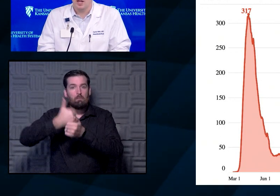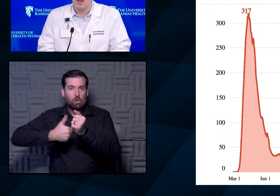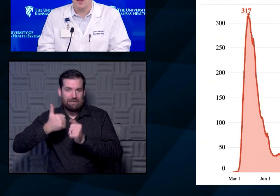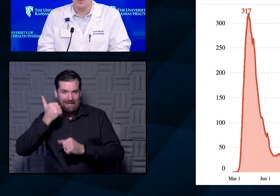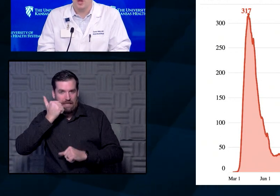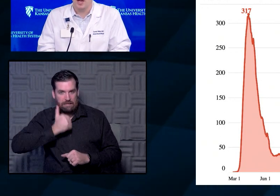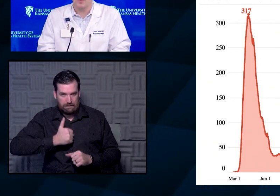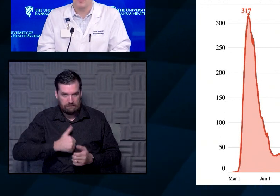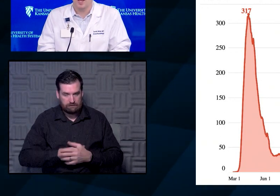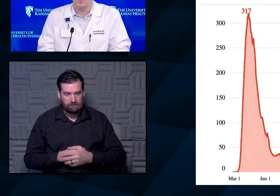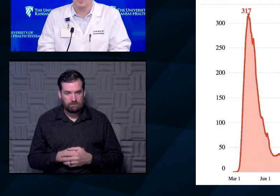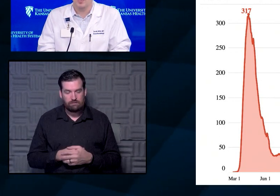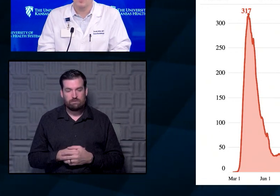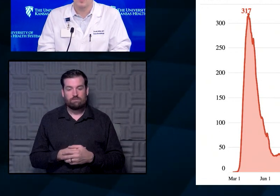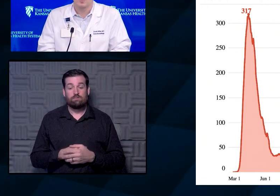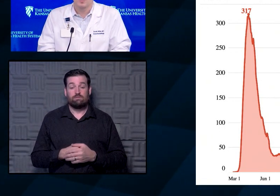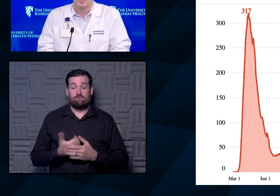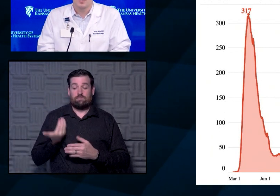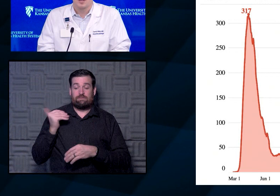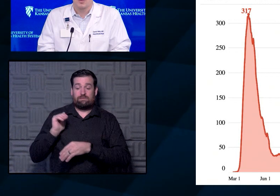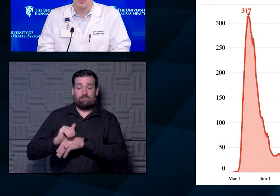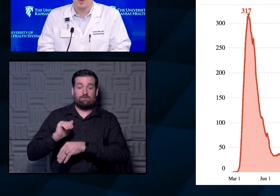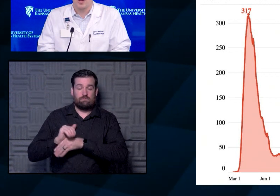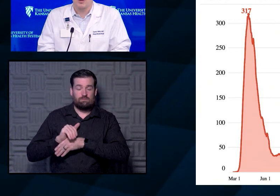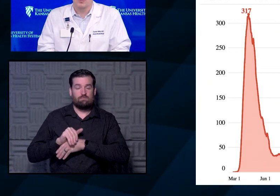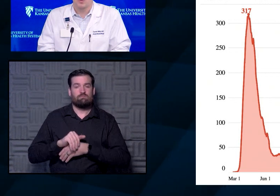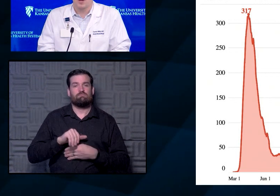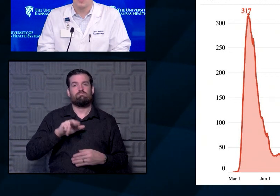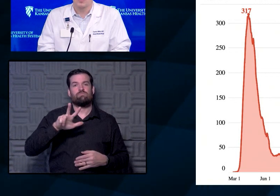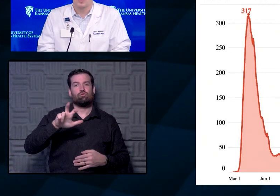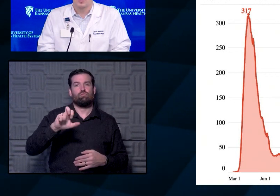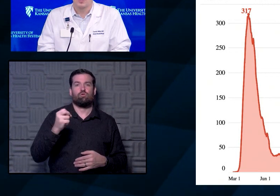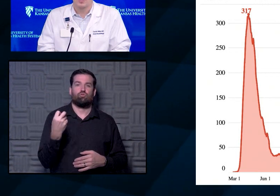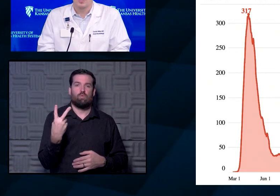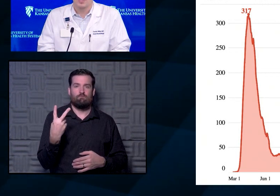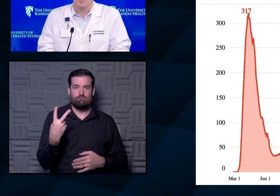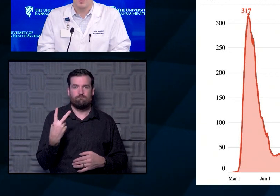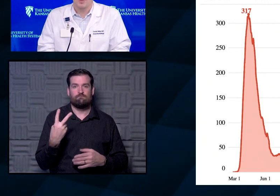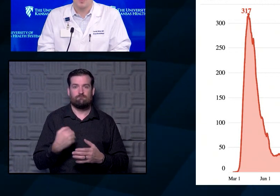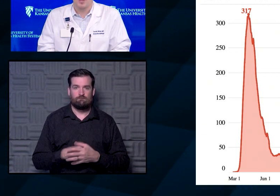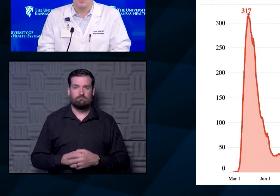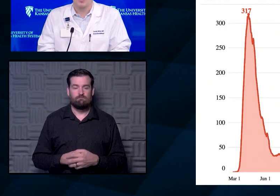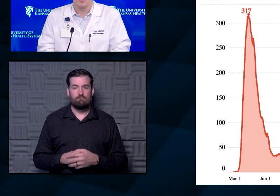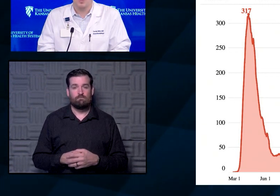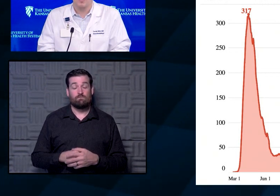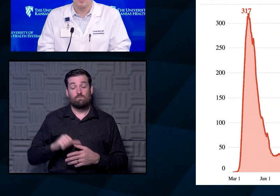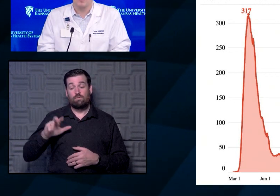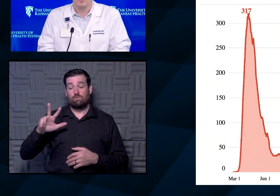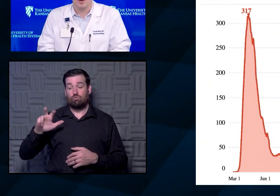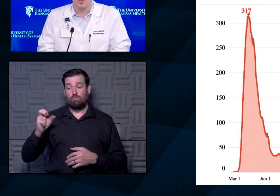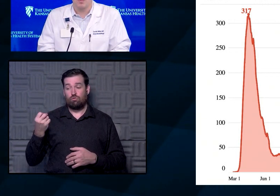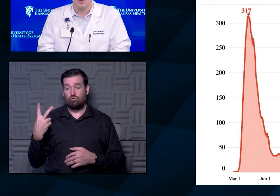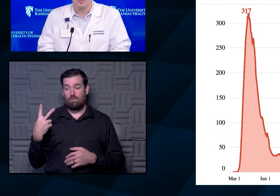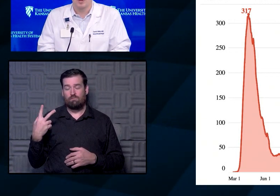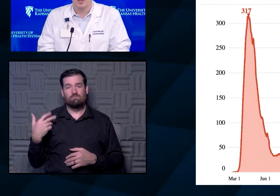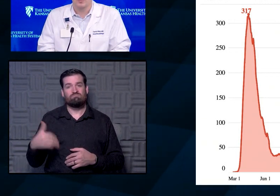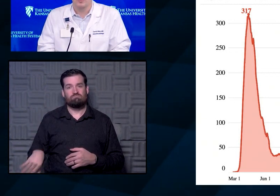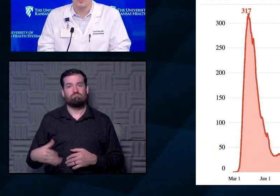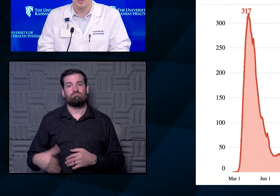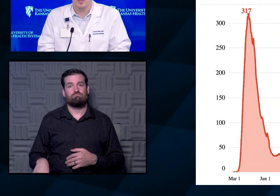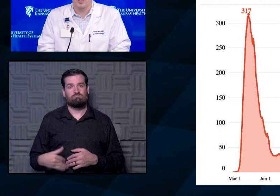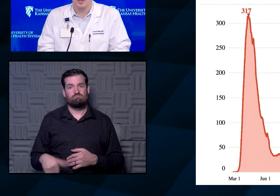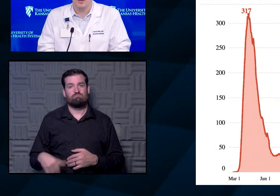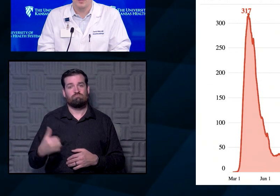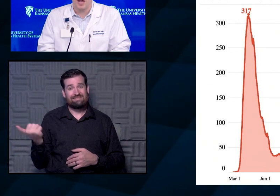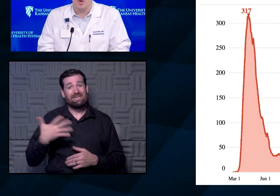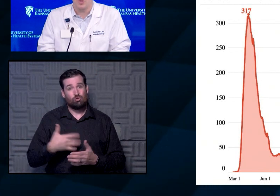range. This week, as of last night, that was 312. And that 312 is a bit of a scary number because